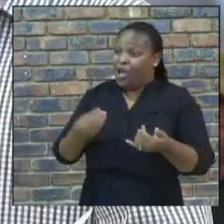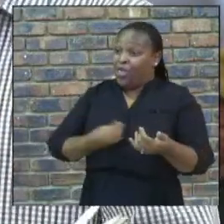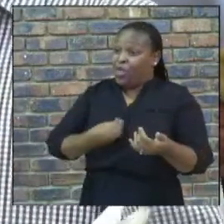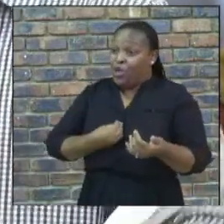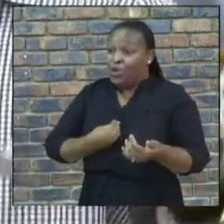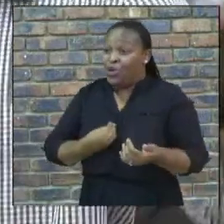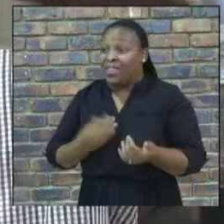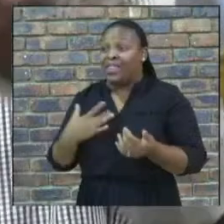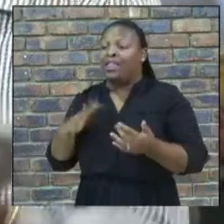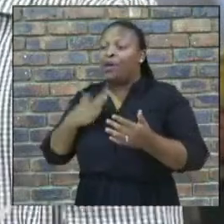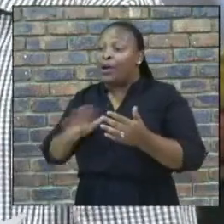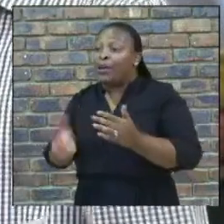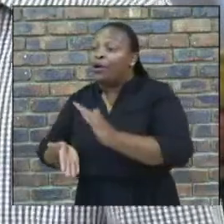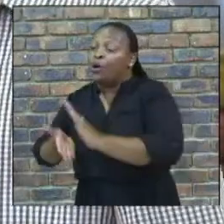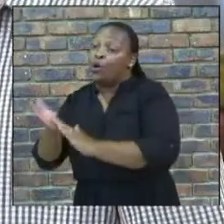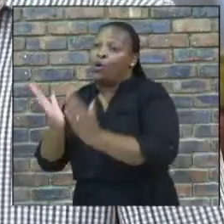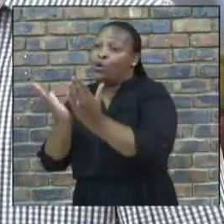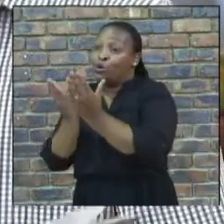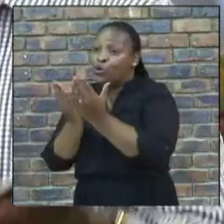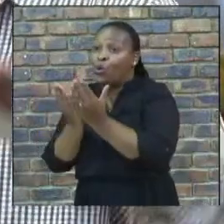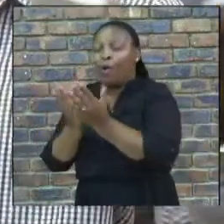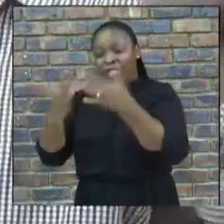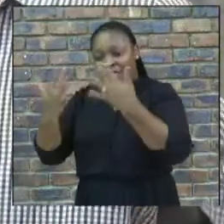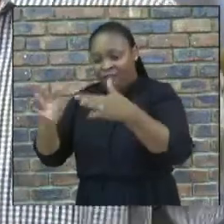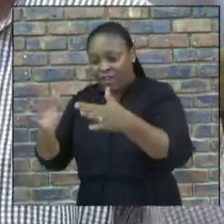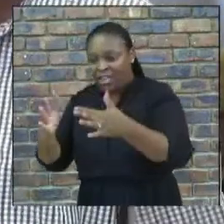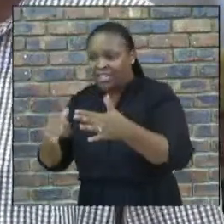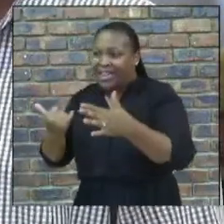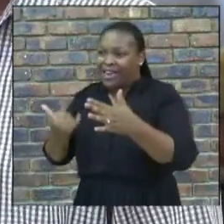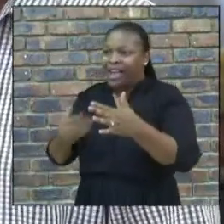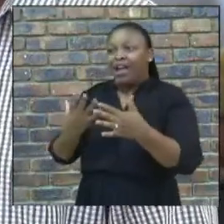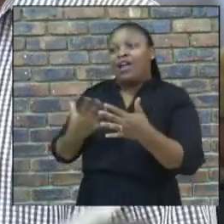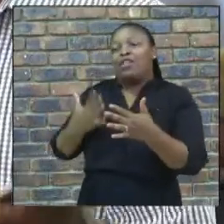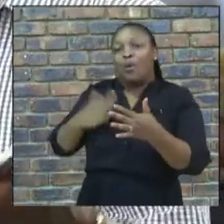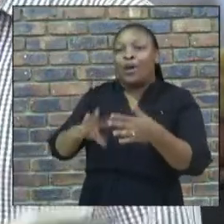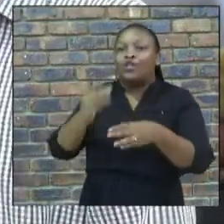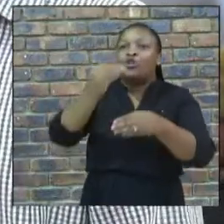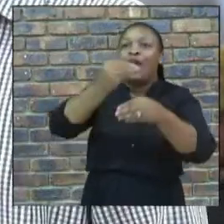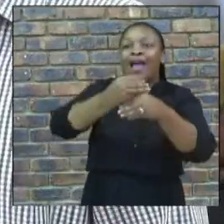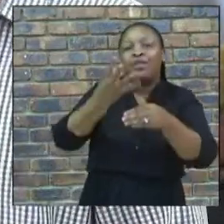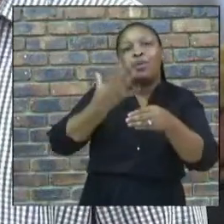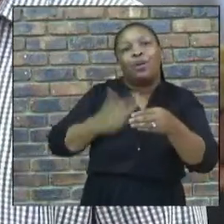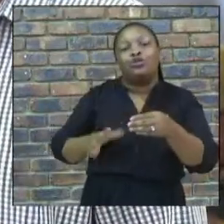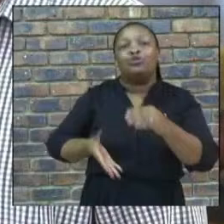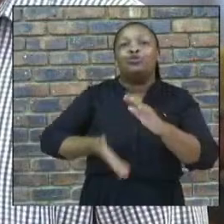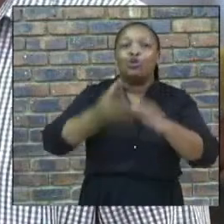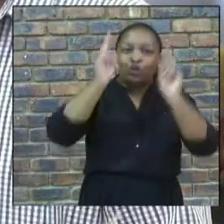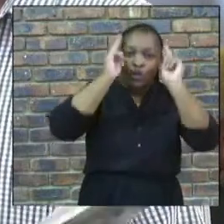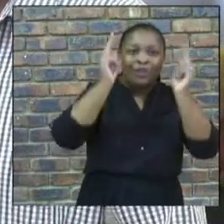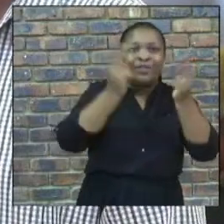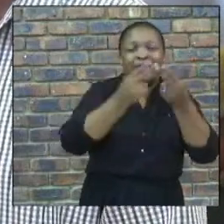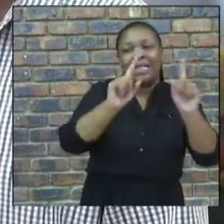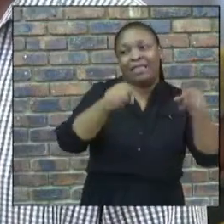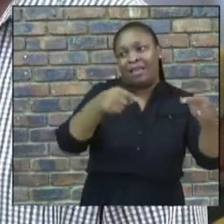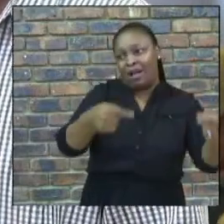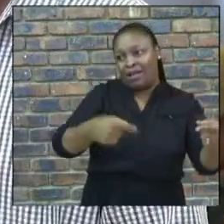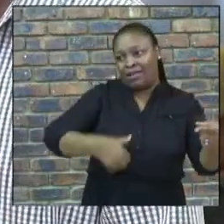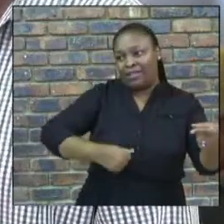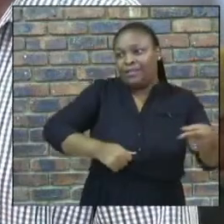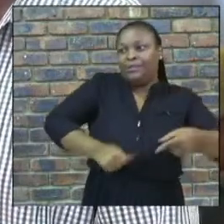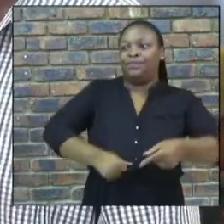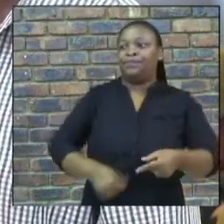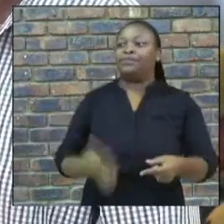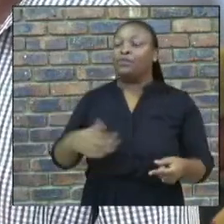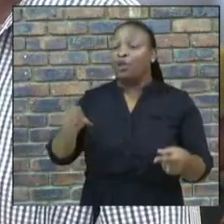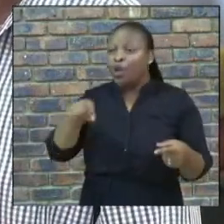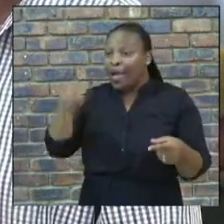now adding the population last year in terms of unemployment. What are they going to